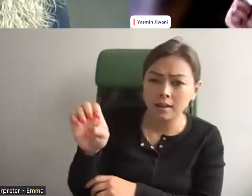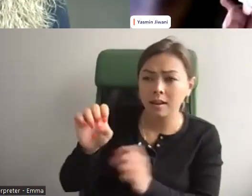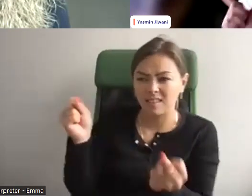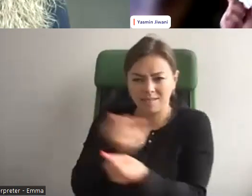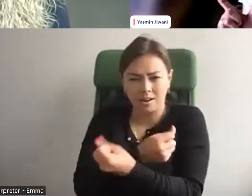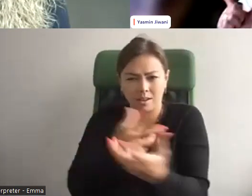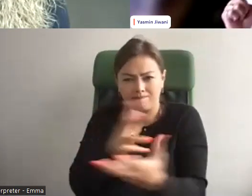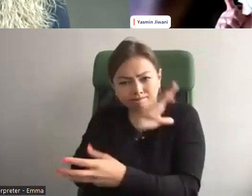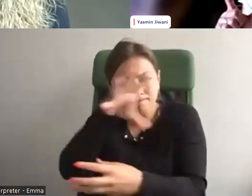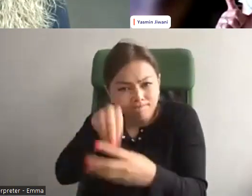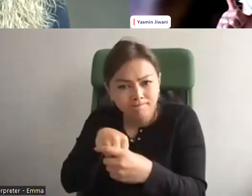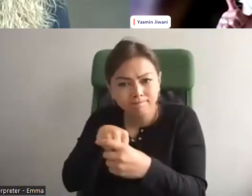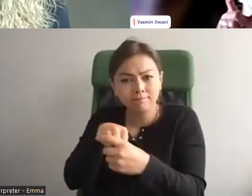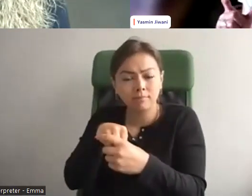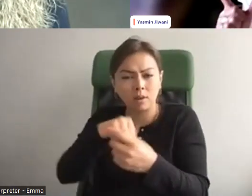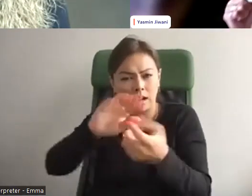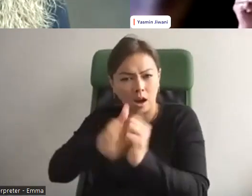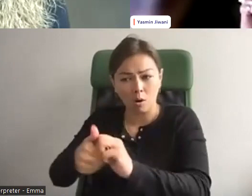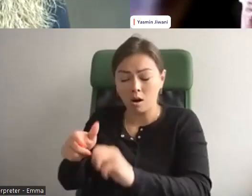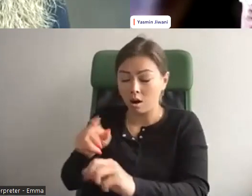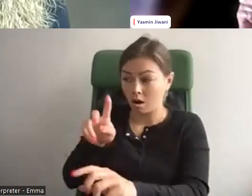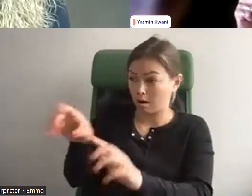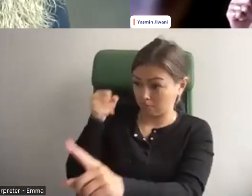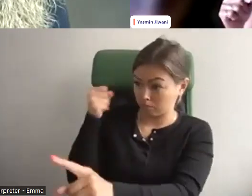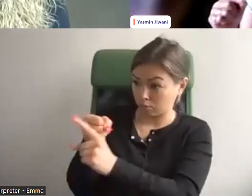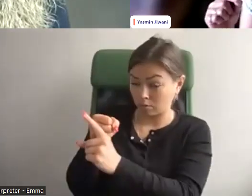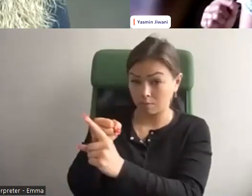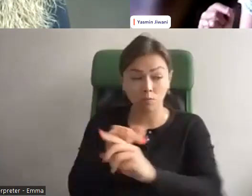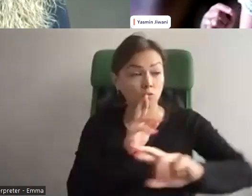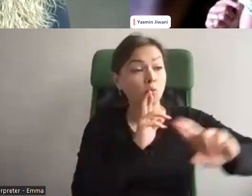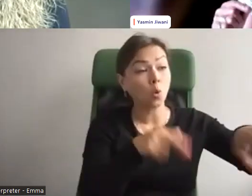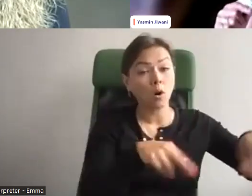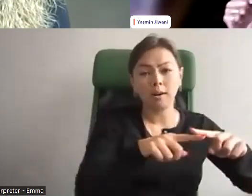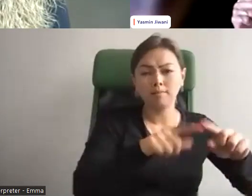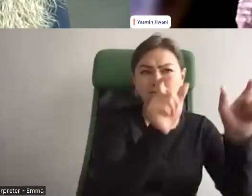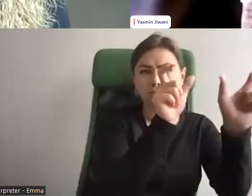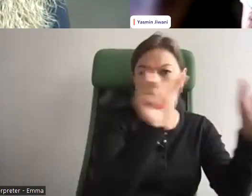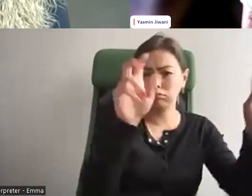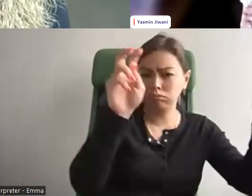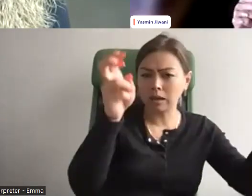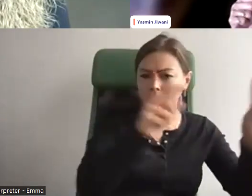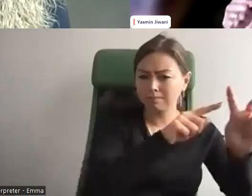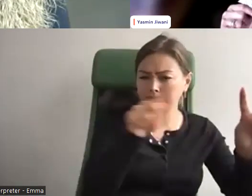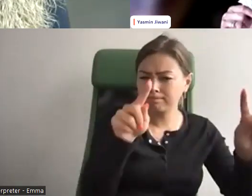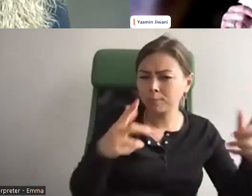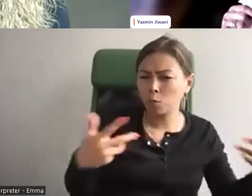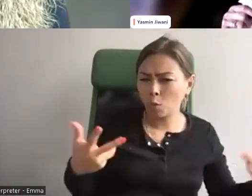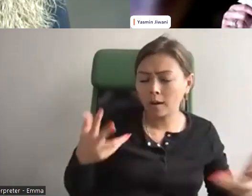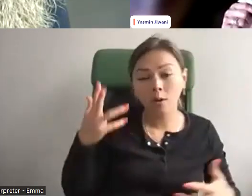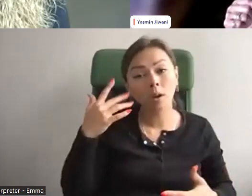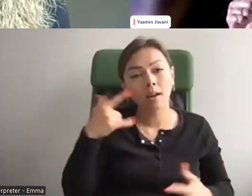way in which a report is structured. And part of that has to do with the fact that the media use templates and